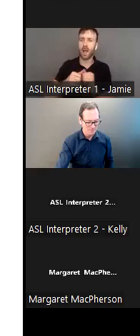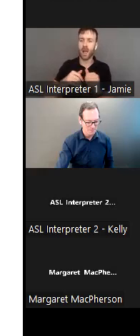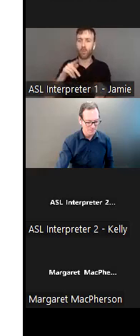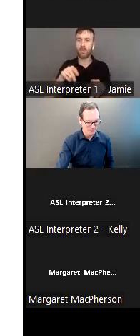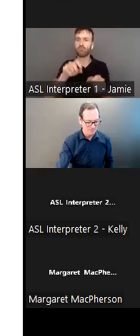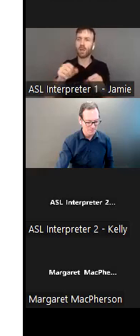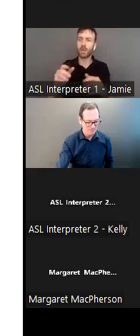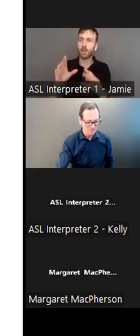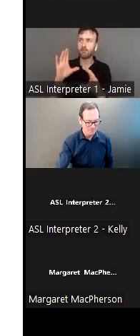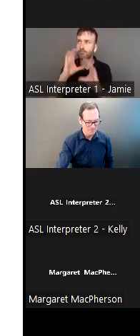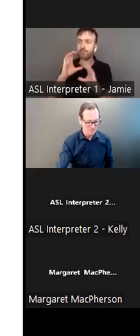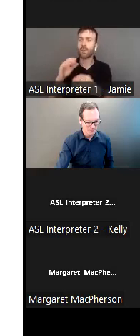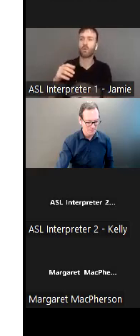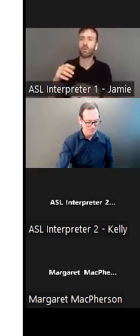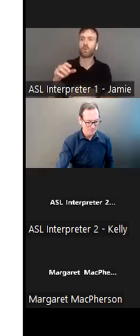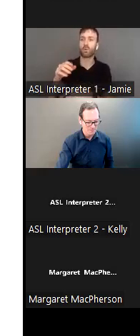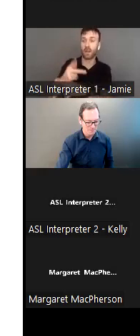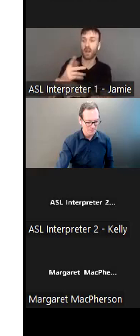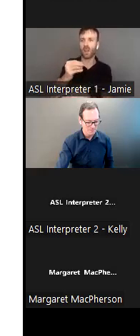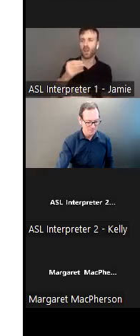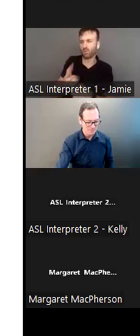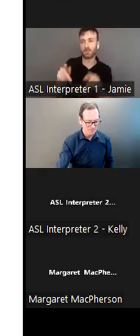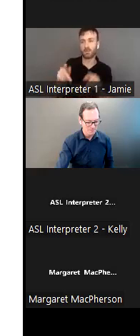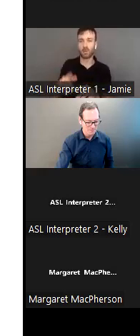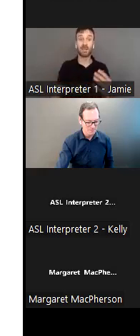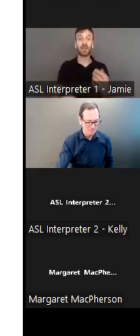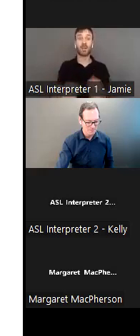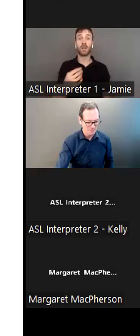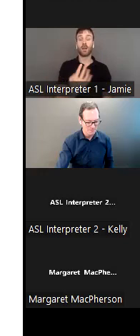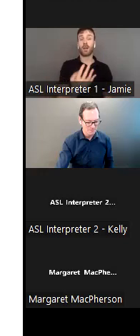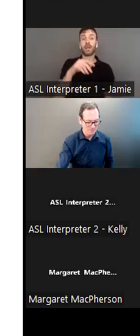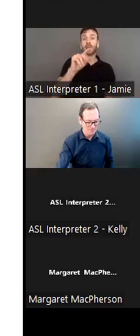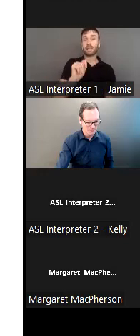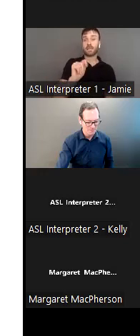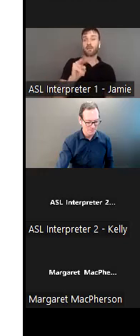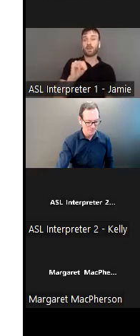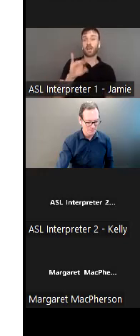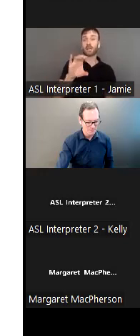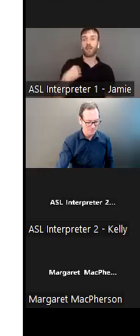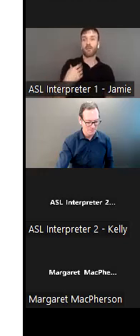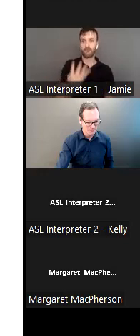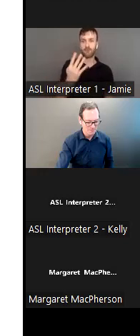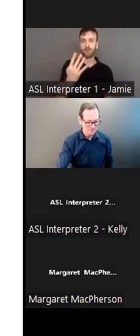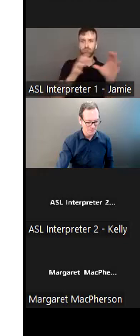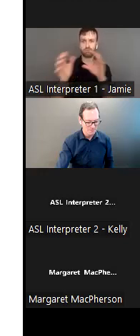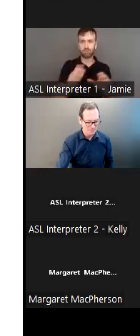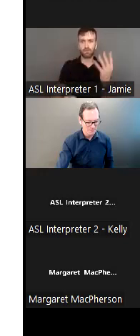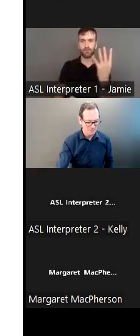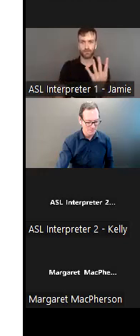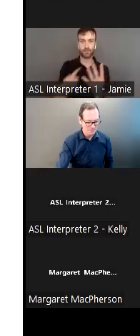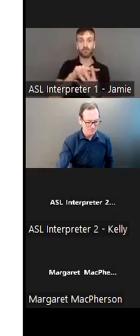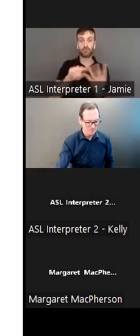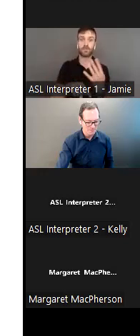and trust people. So these are the 4 principles of TVIC. As I said, this is not, at this point, it's